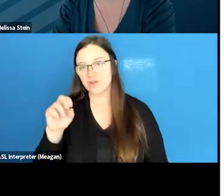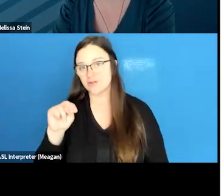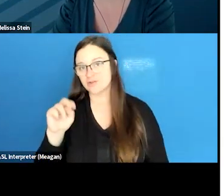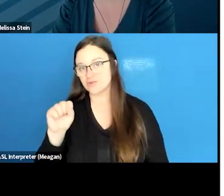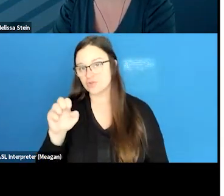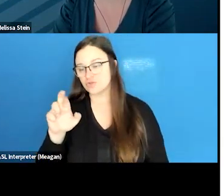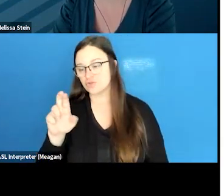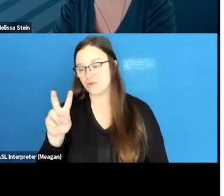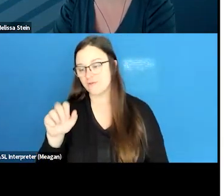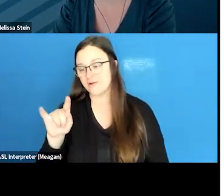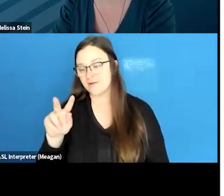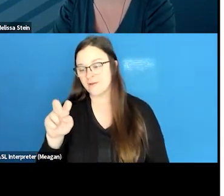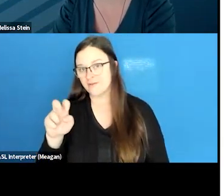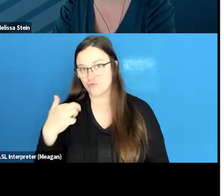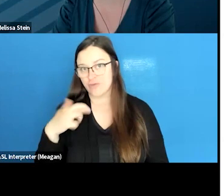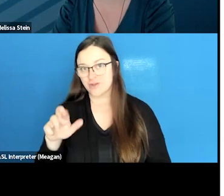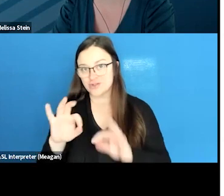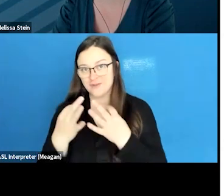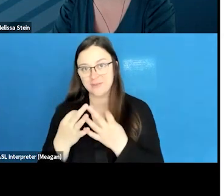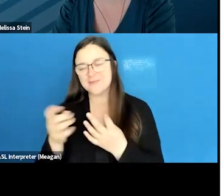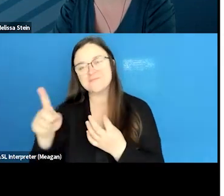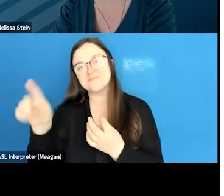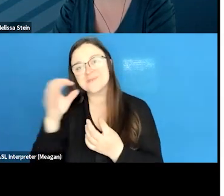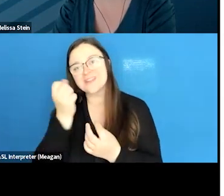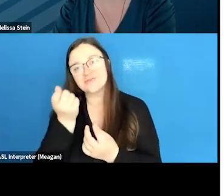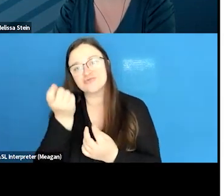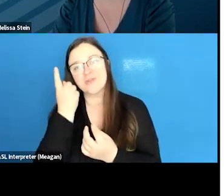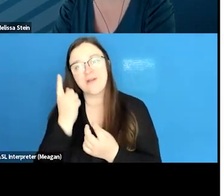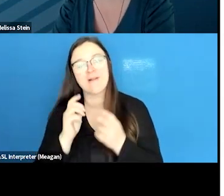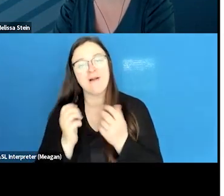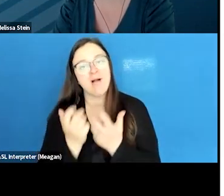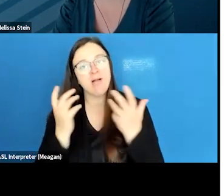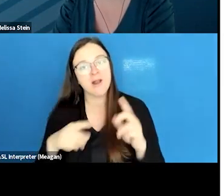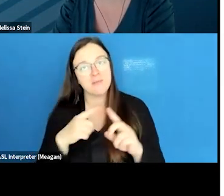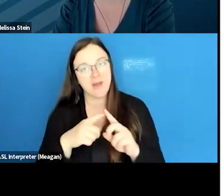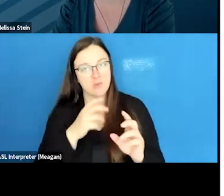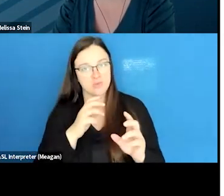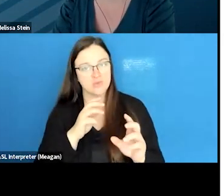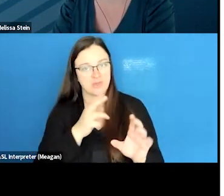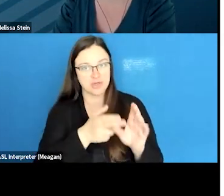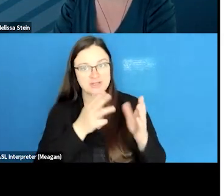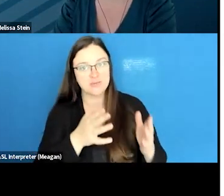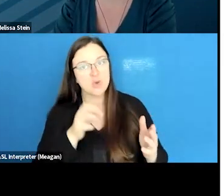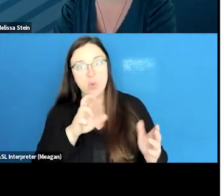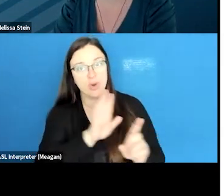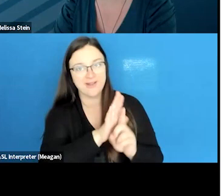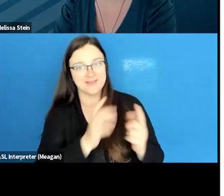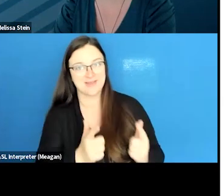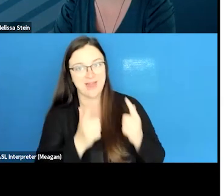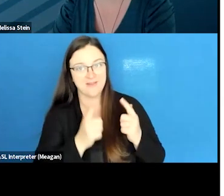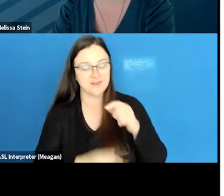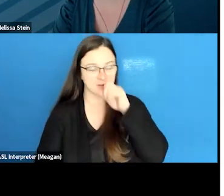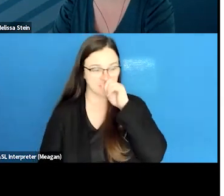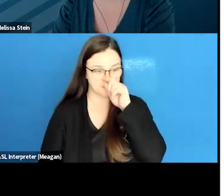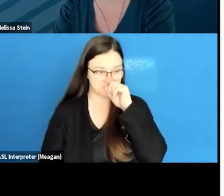family, and they didn't understand a lot about the participant or his life